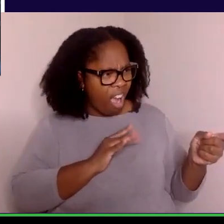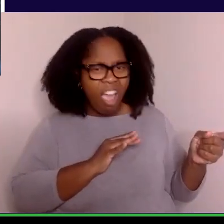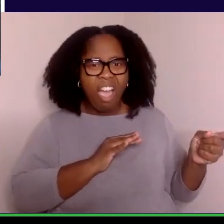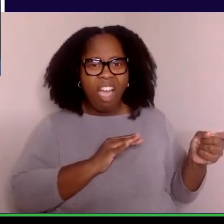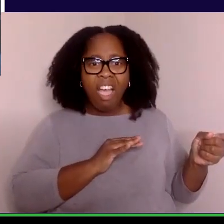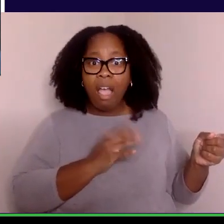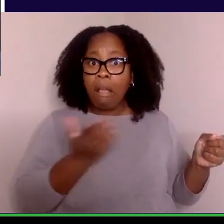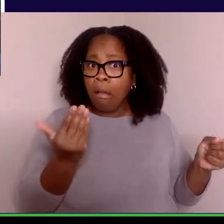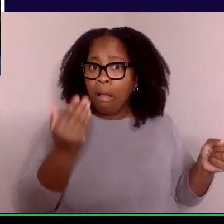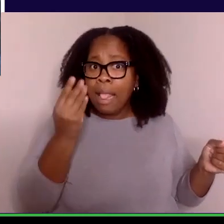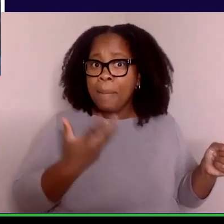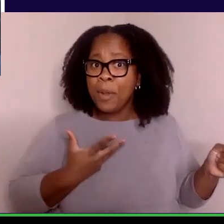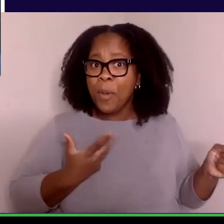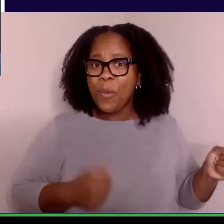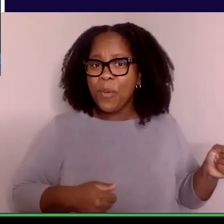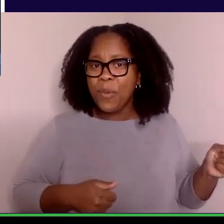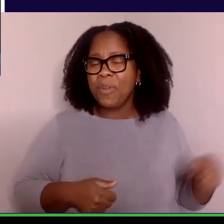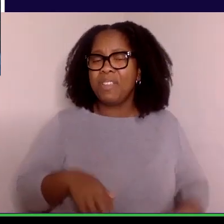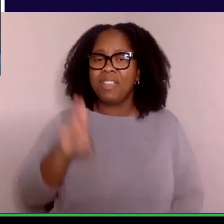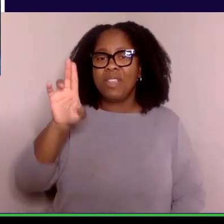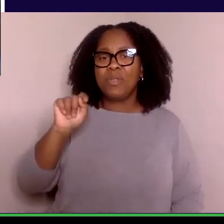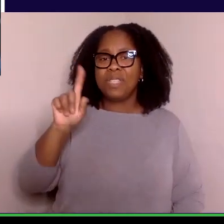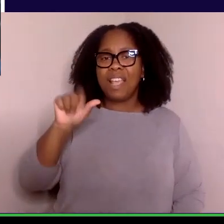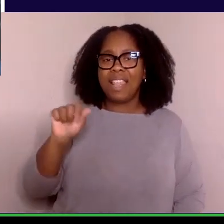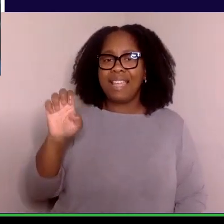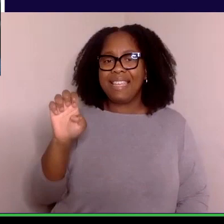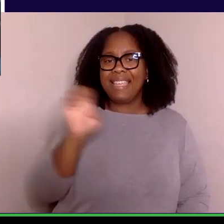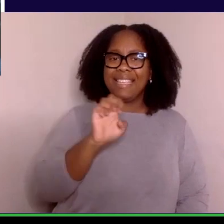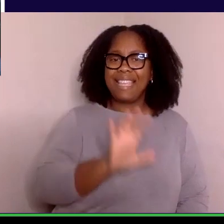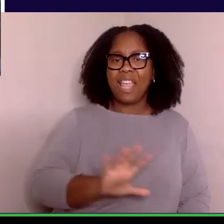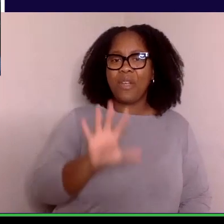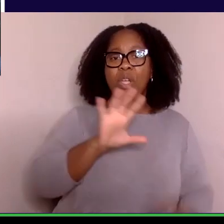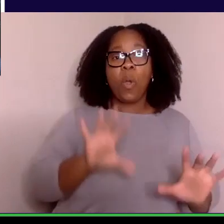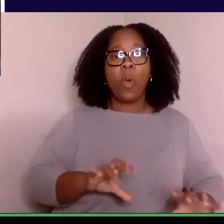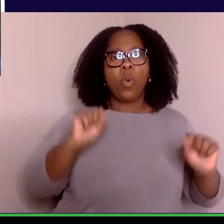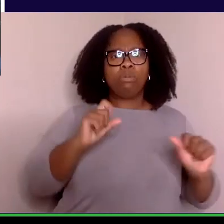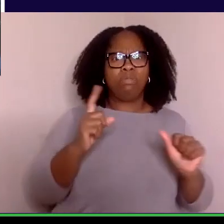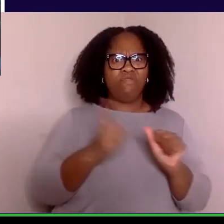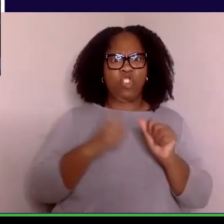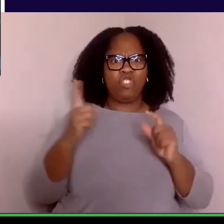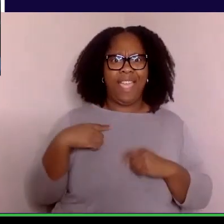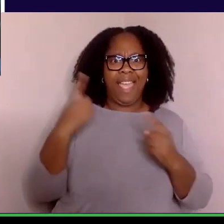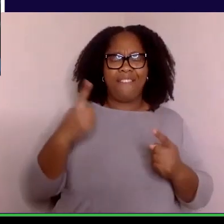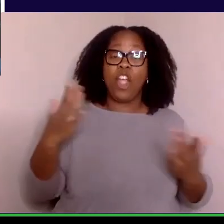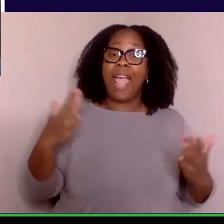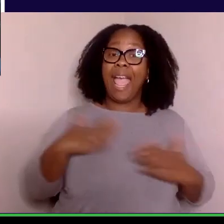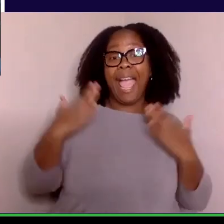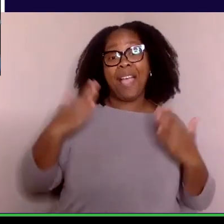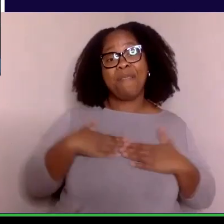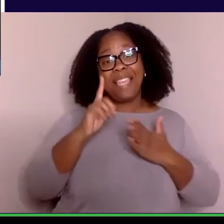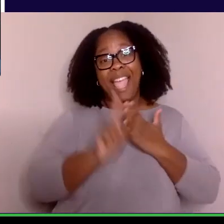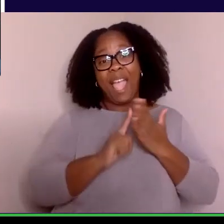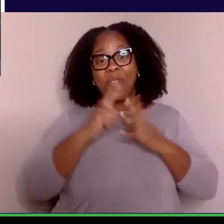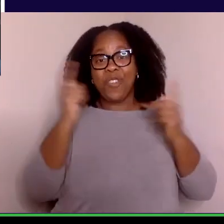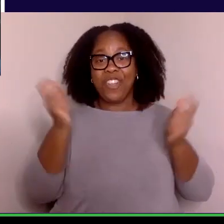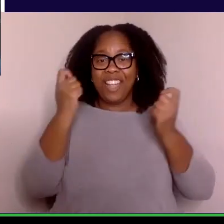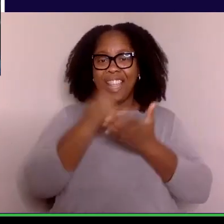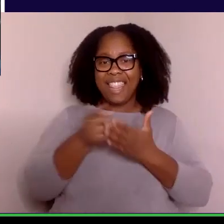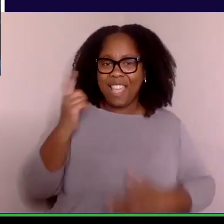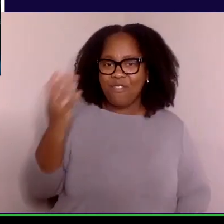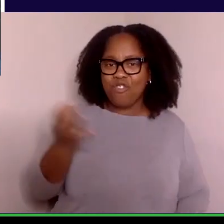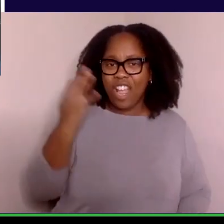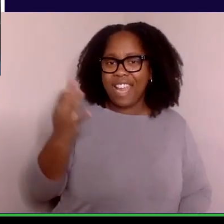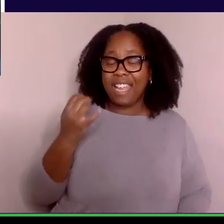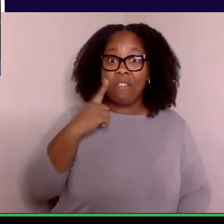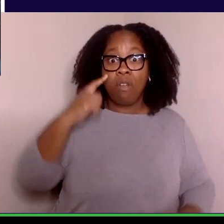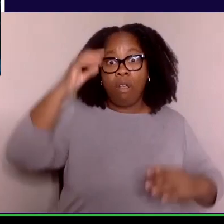know. UTLA East area held its first ever happy hour last Friday to de-stress